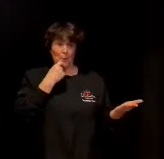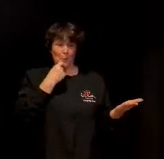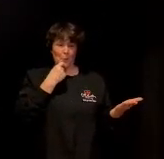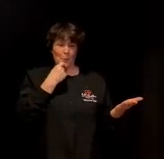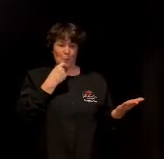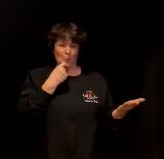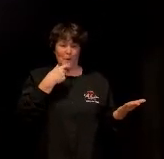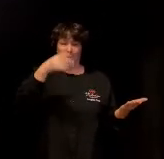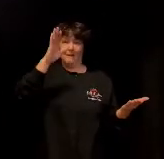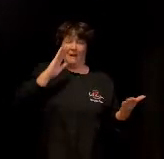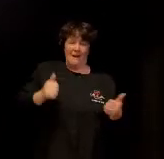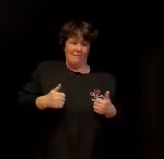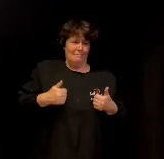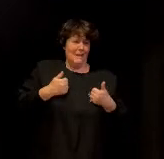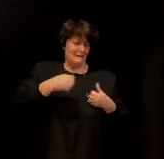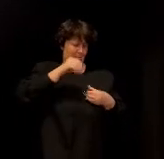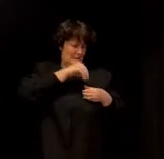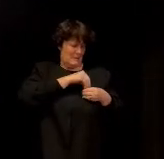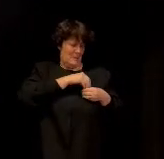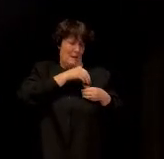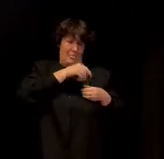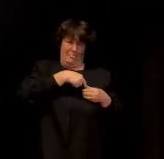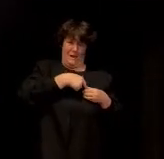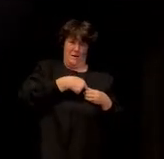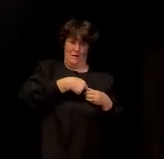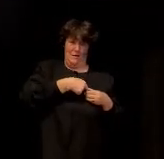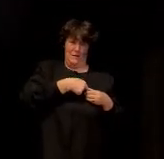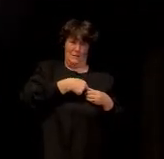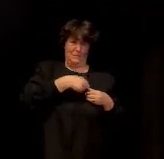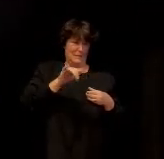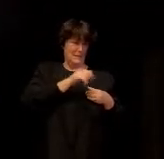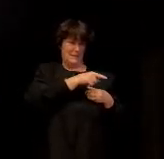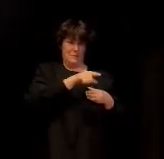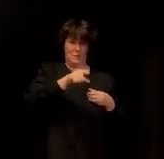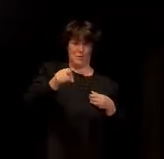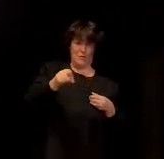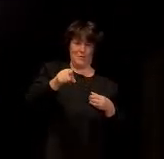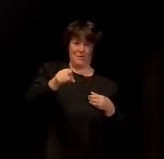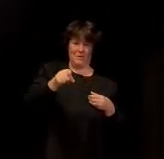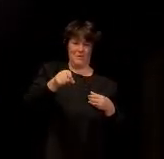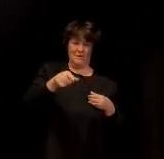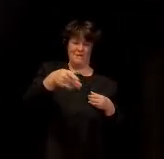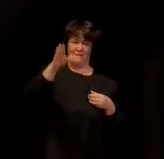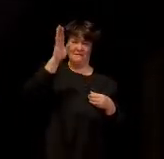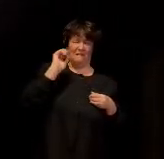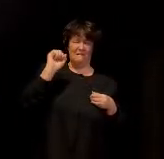me. You got Him inside of you. And you know what? He can lead us every day.